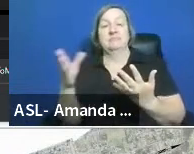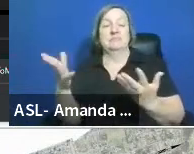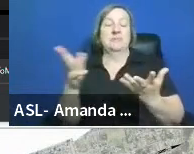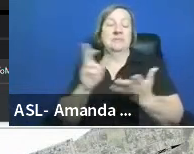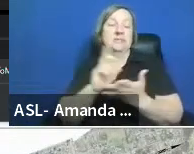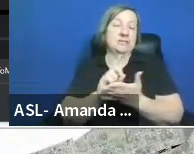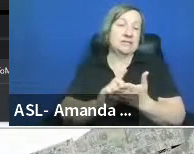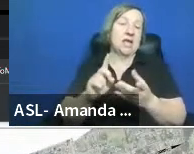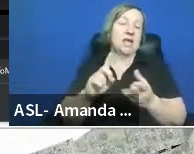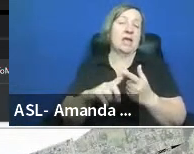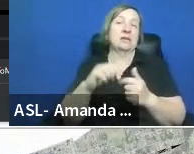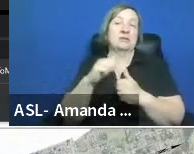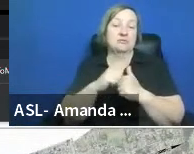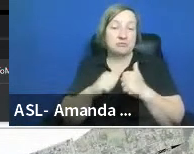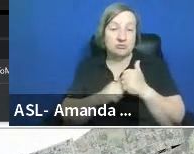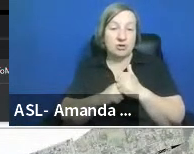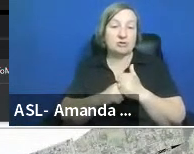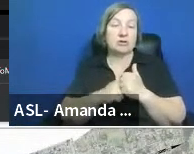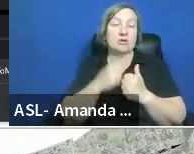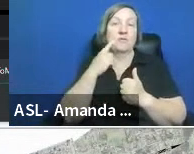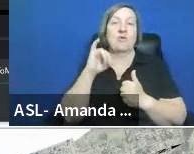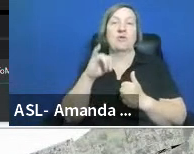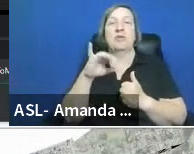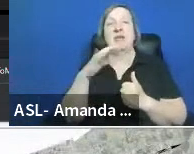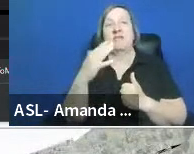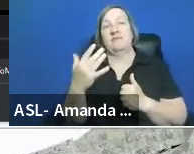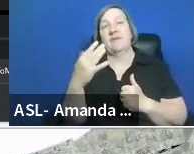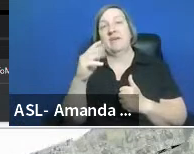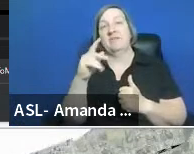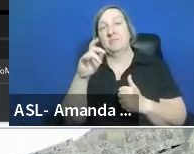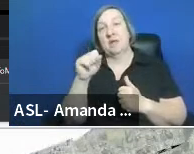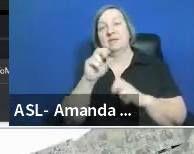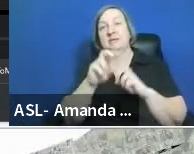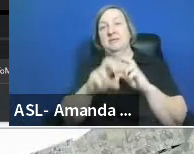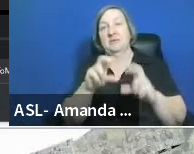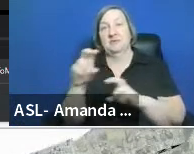and construction of this 5 miles of investments.